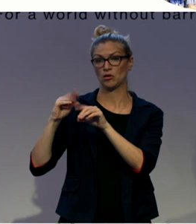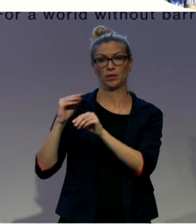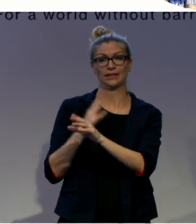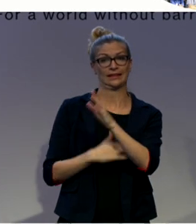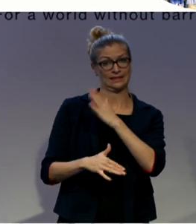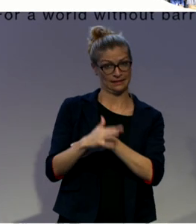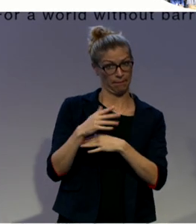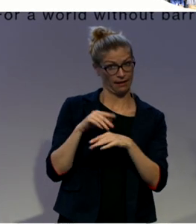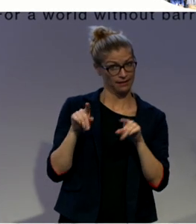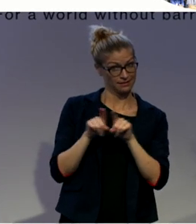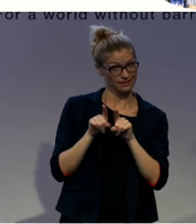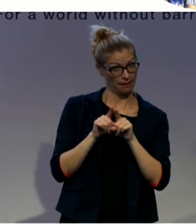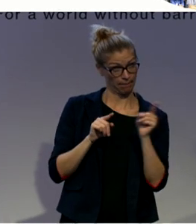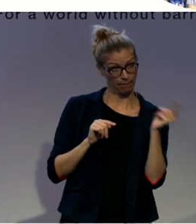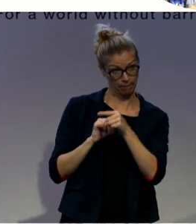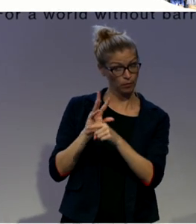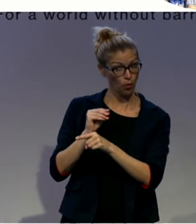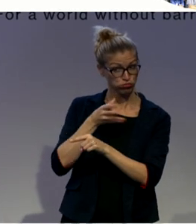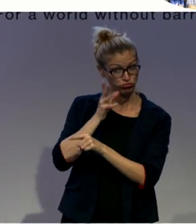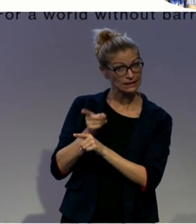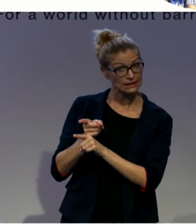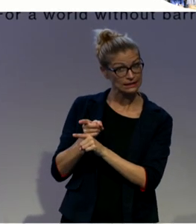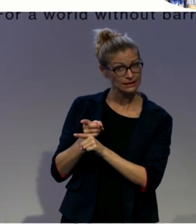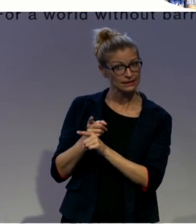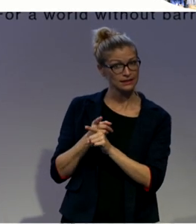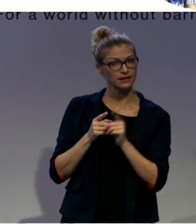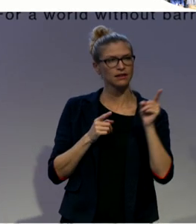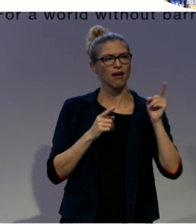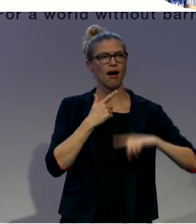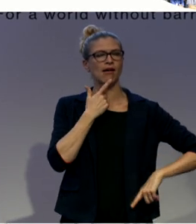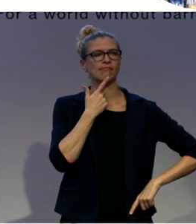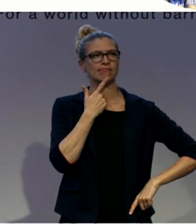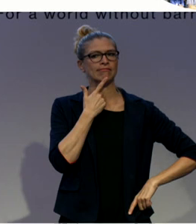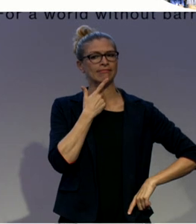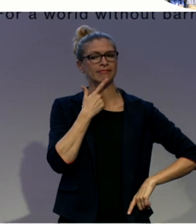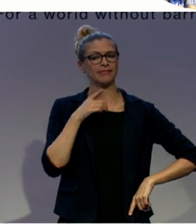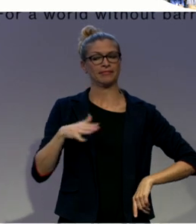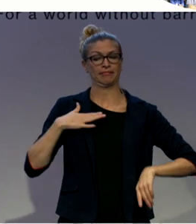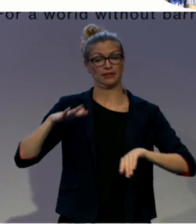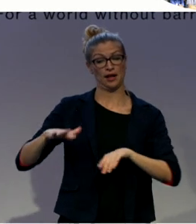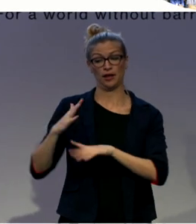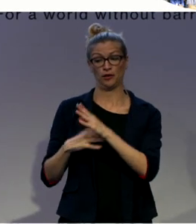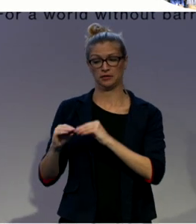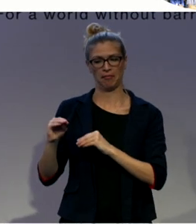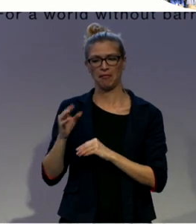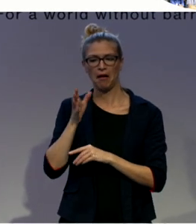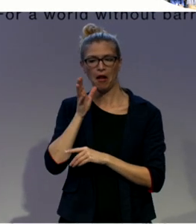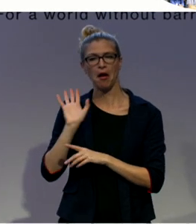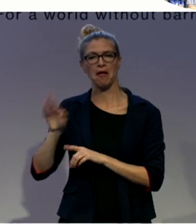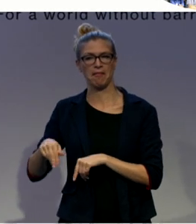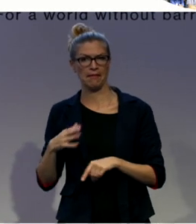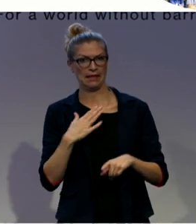answer?" And obviously, the answer changed. Vamos al financiamiento. ¿Cómo financia el